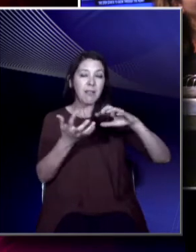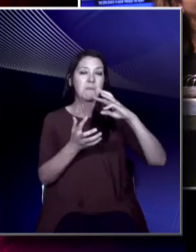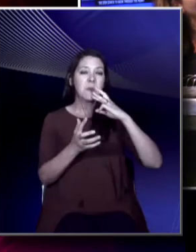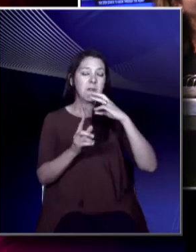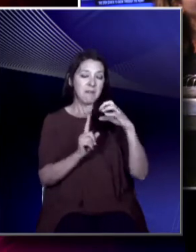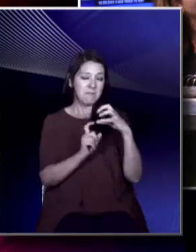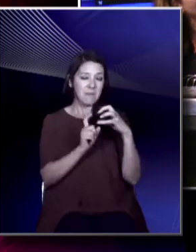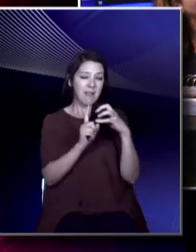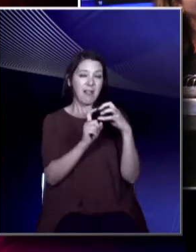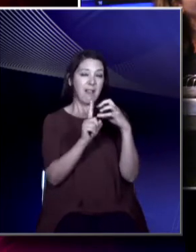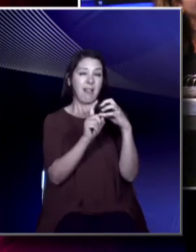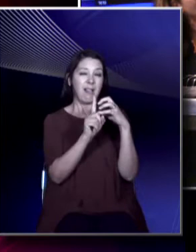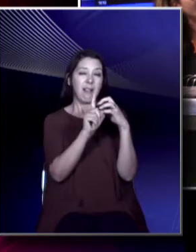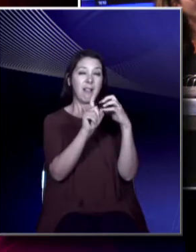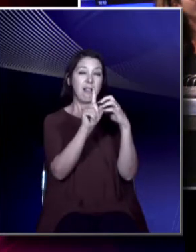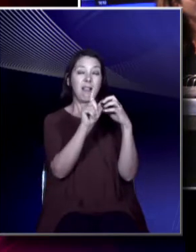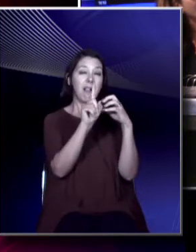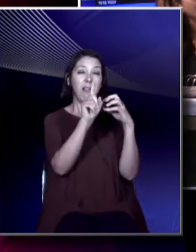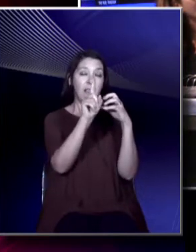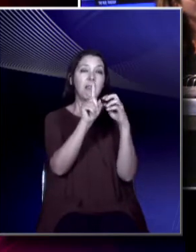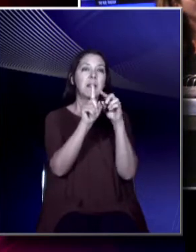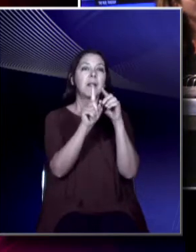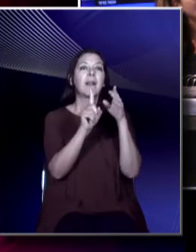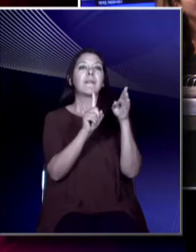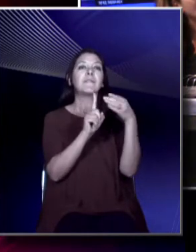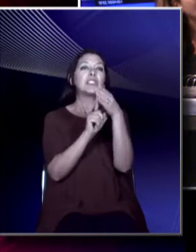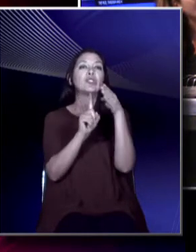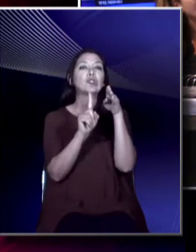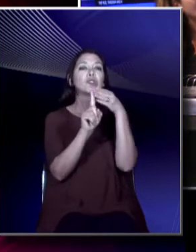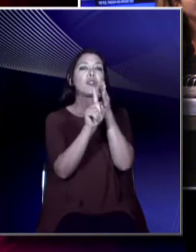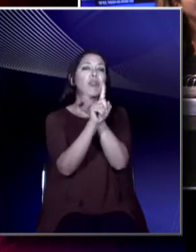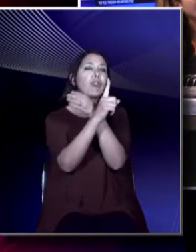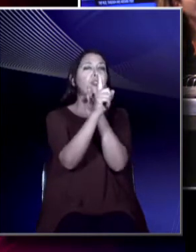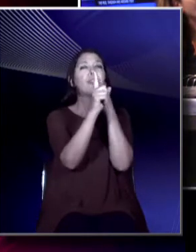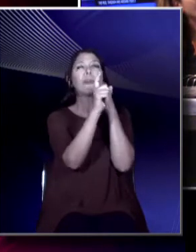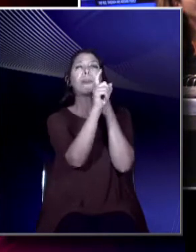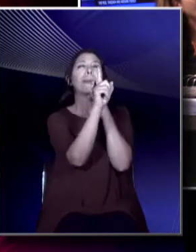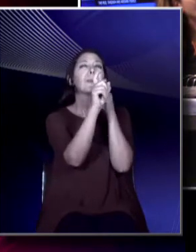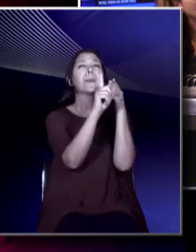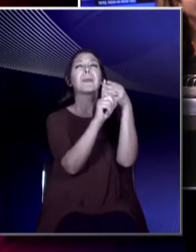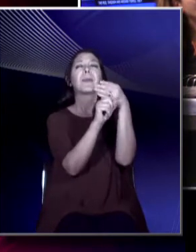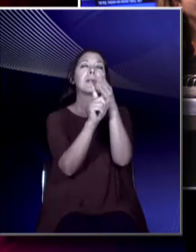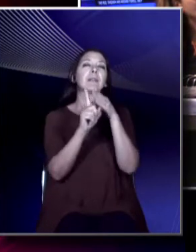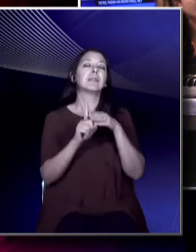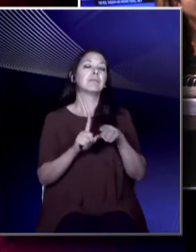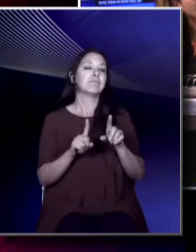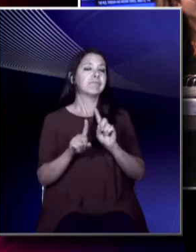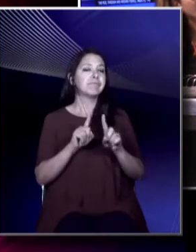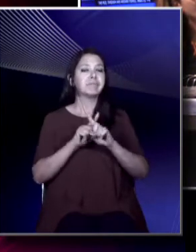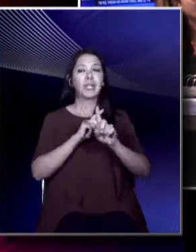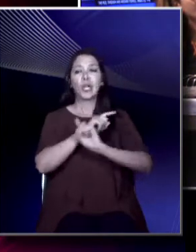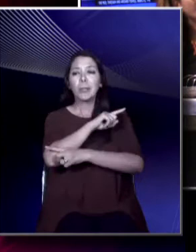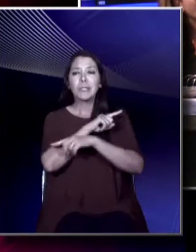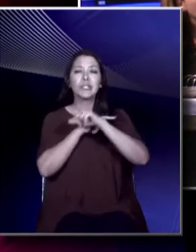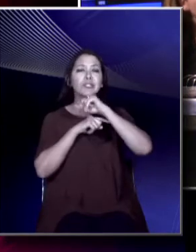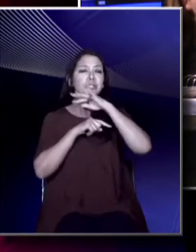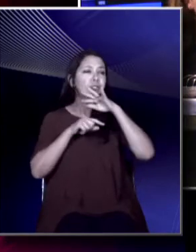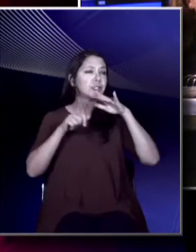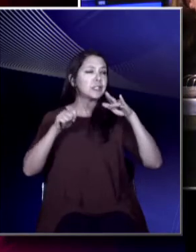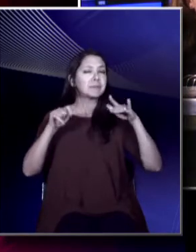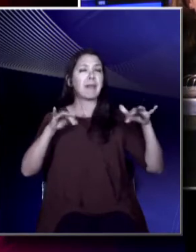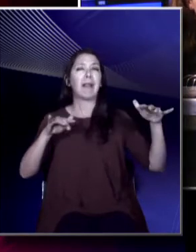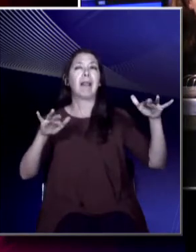mud, through and around the fishes, the insects, the floating debris, the